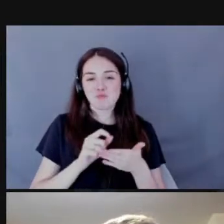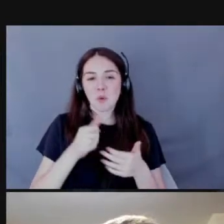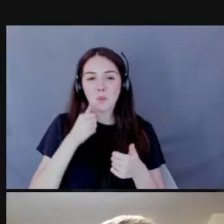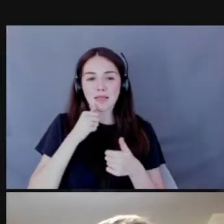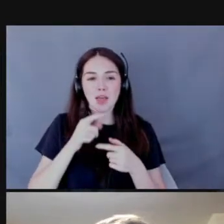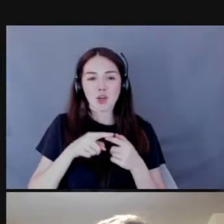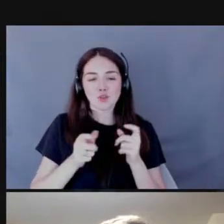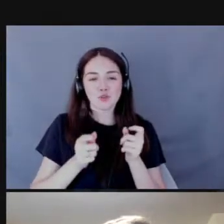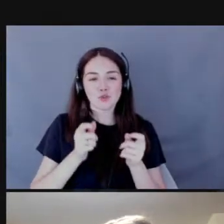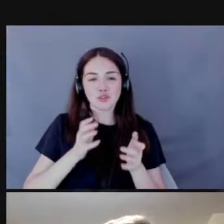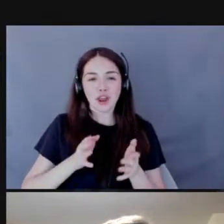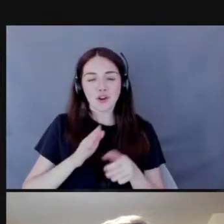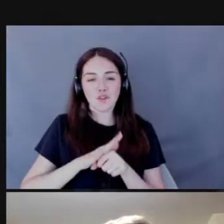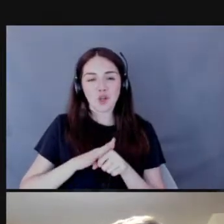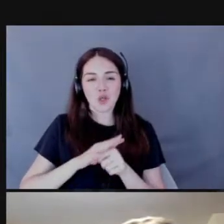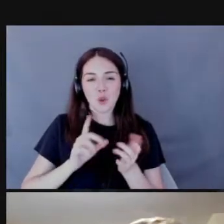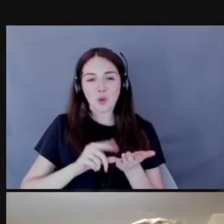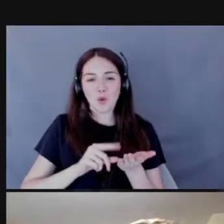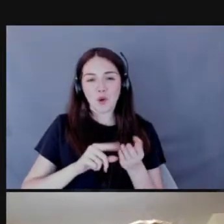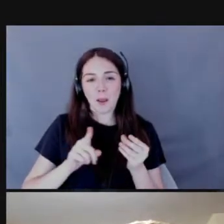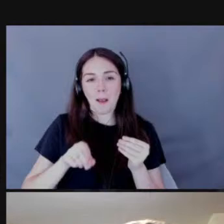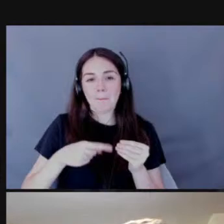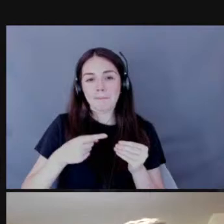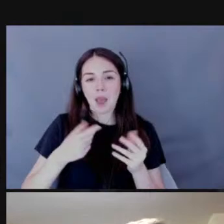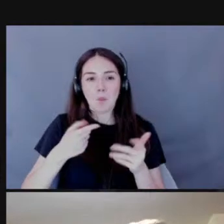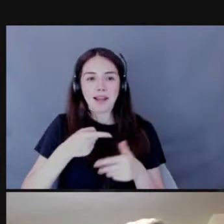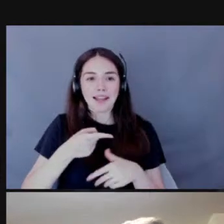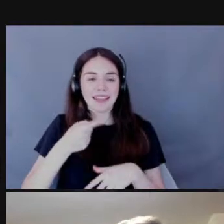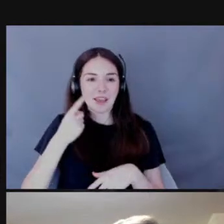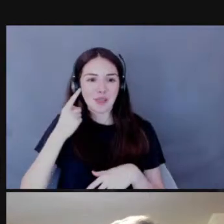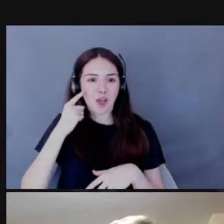of the local paper about what he thought Chessie was.